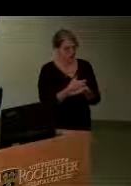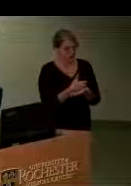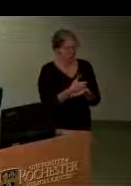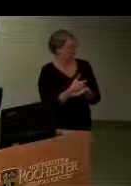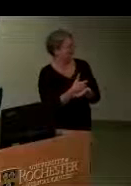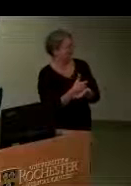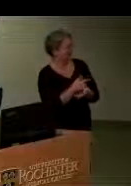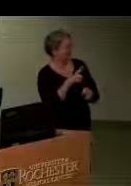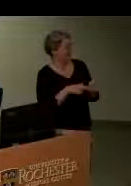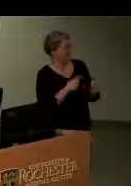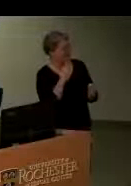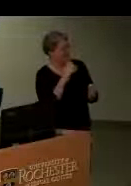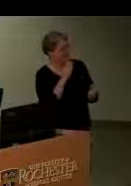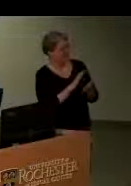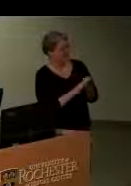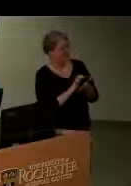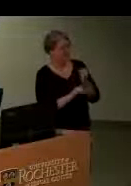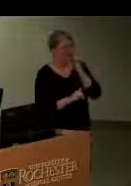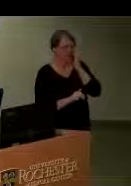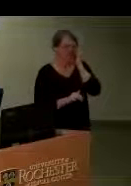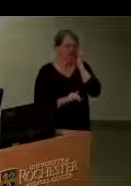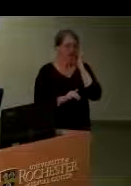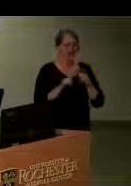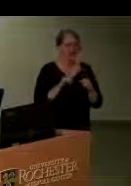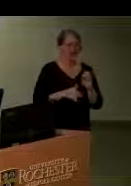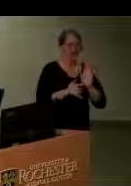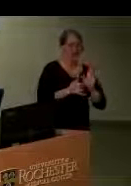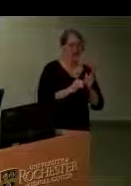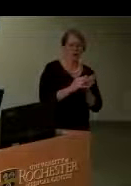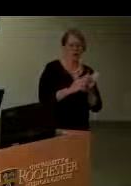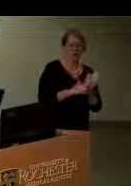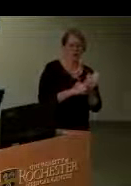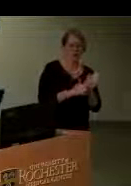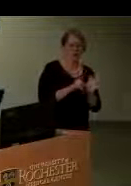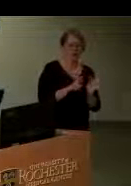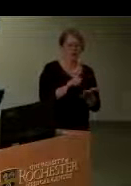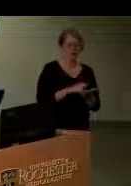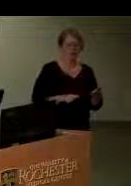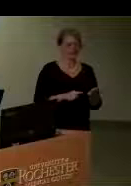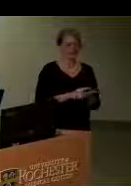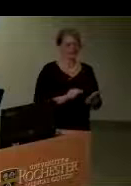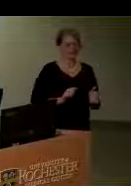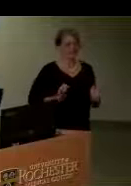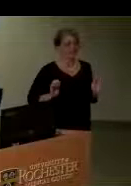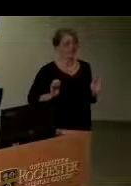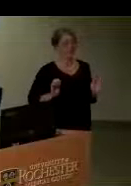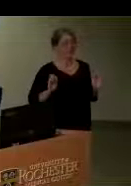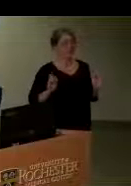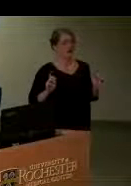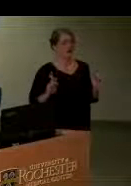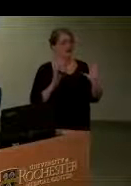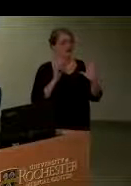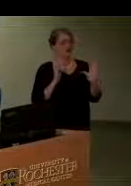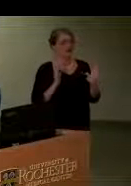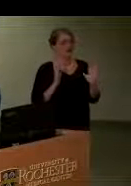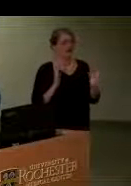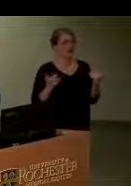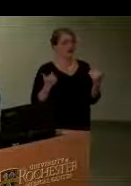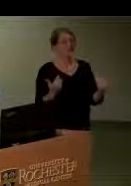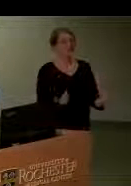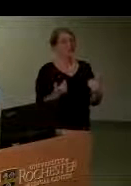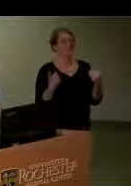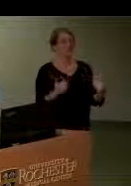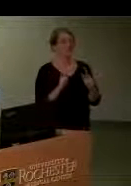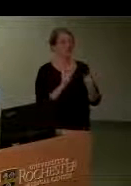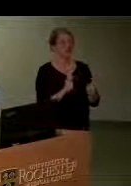I can't tell my wife this. I can't show her this contract. We're going to have to cancel this. He goes, okay, fine. We'll